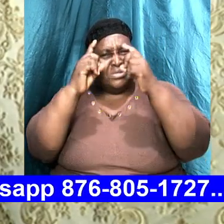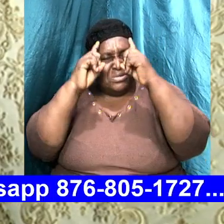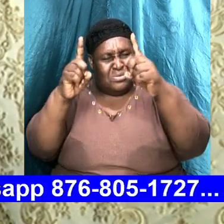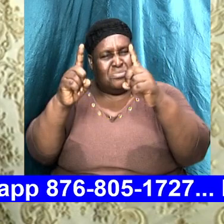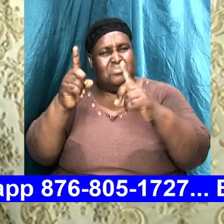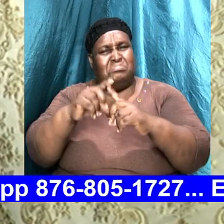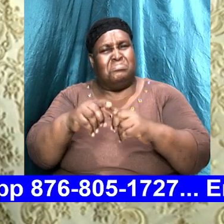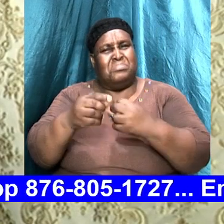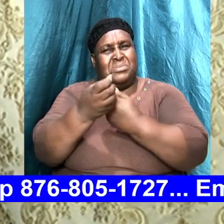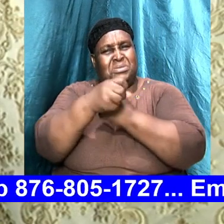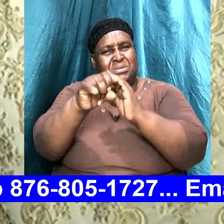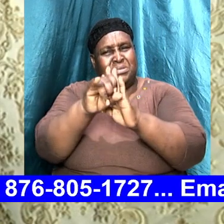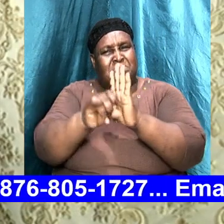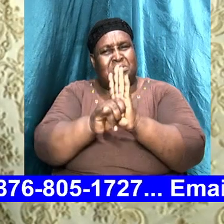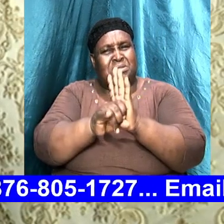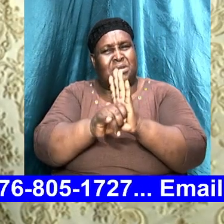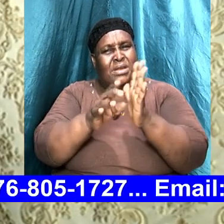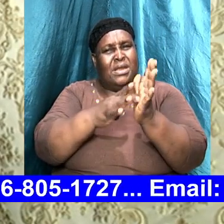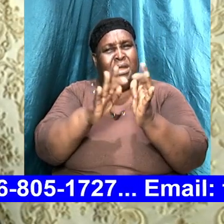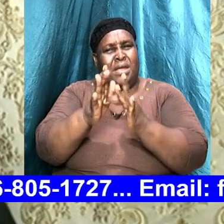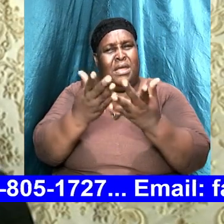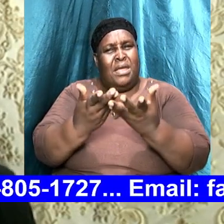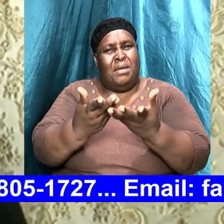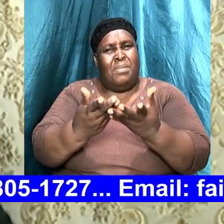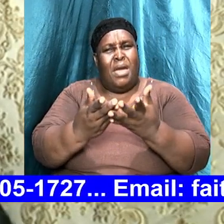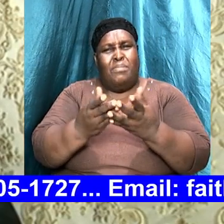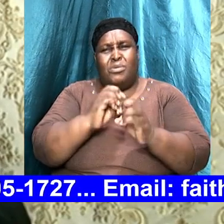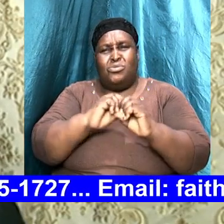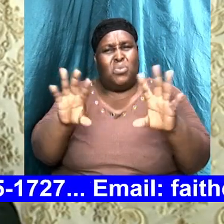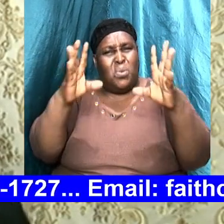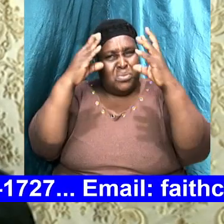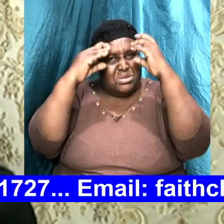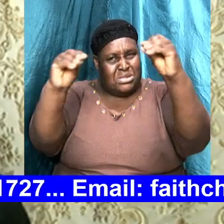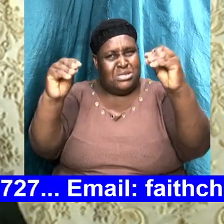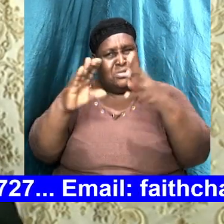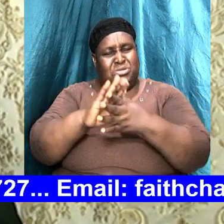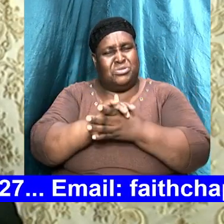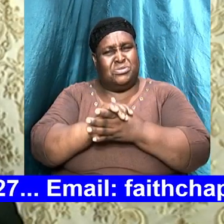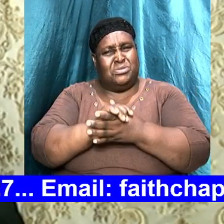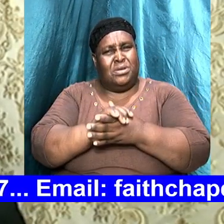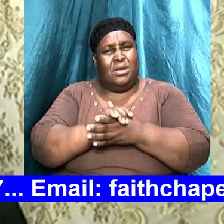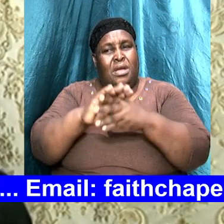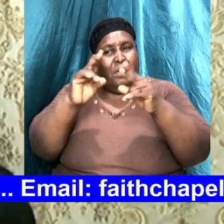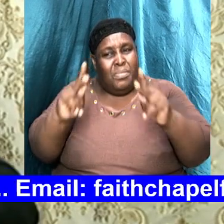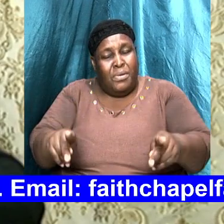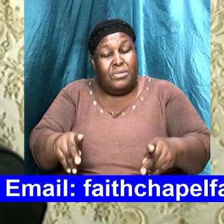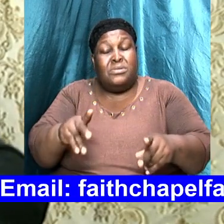that. We said it in repentance that the person must be